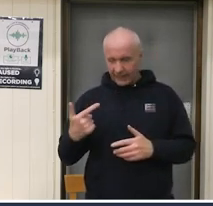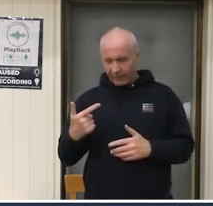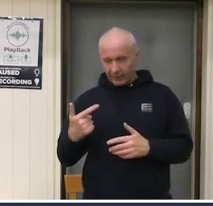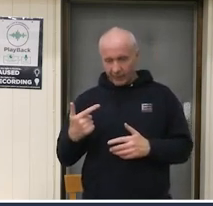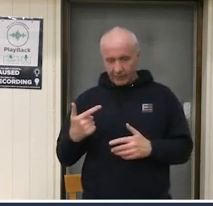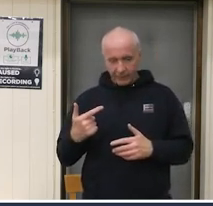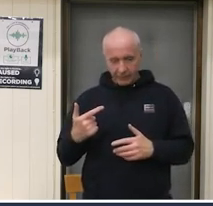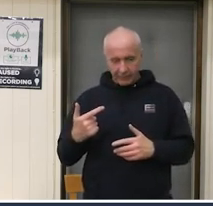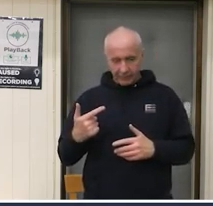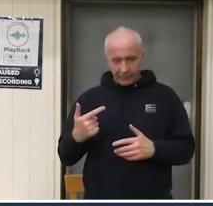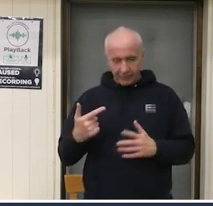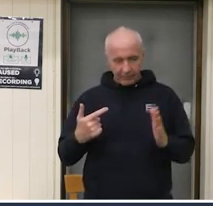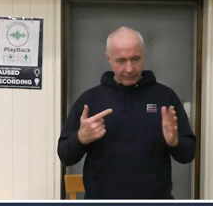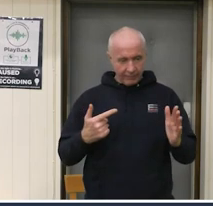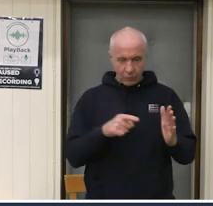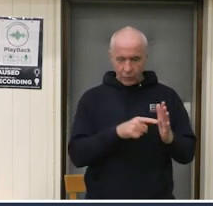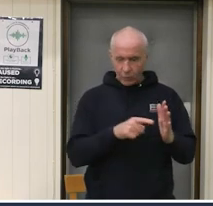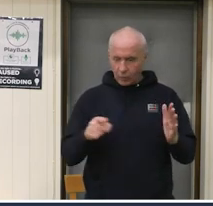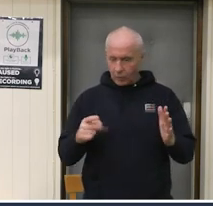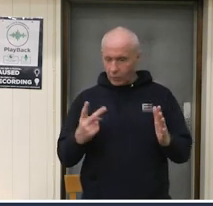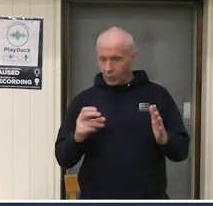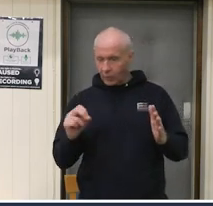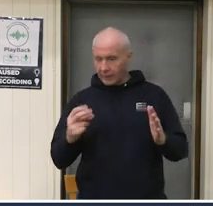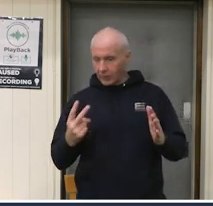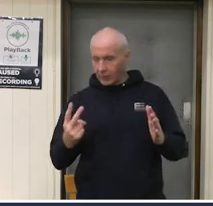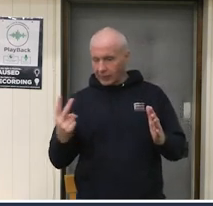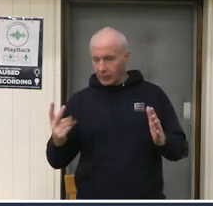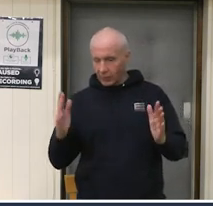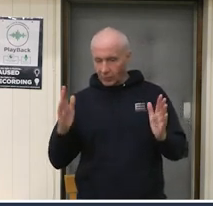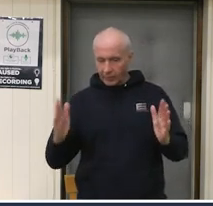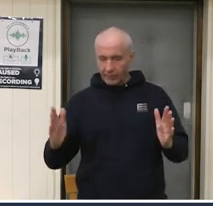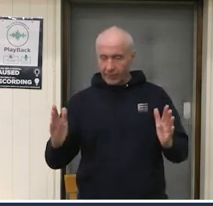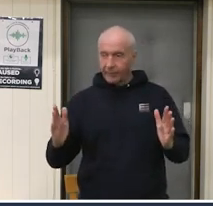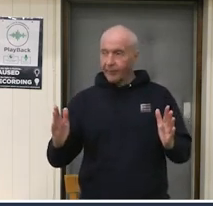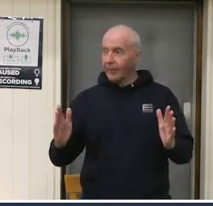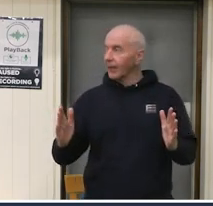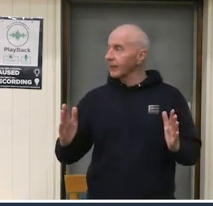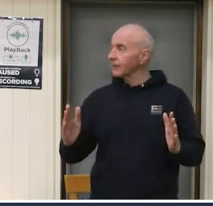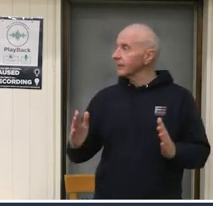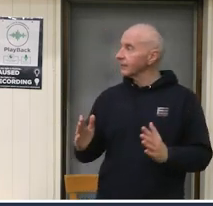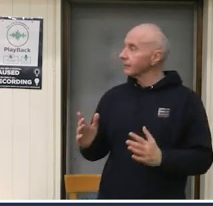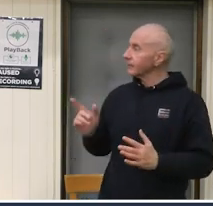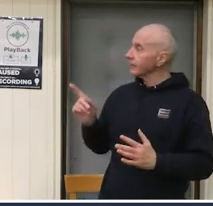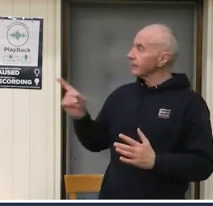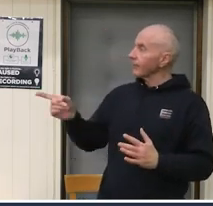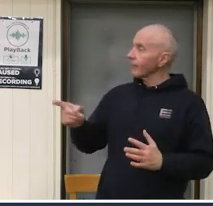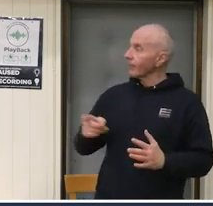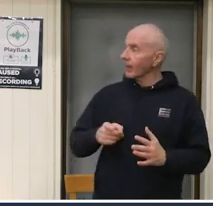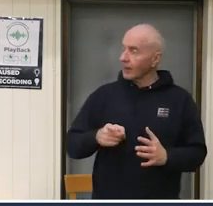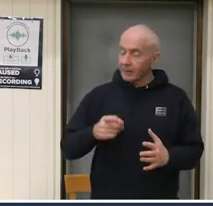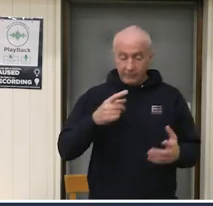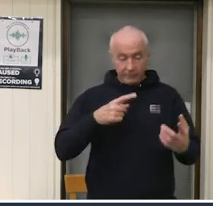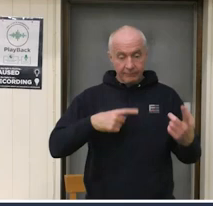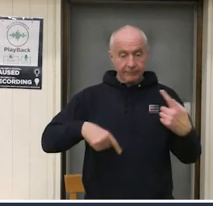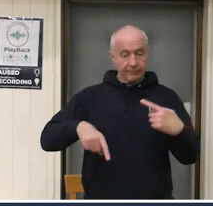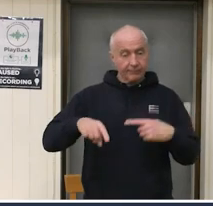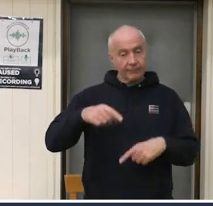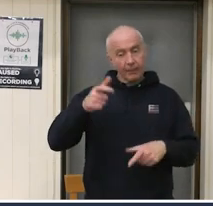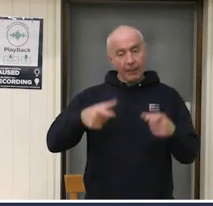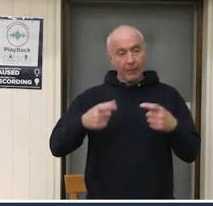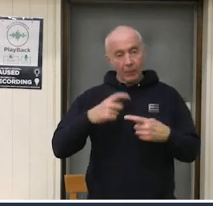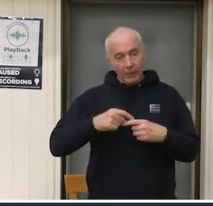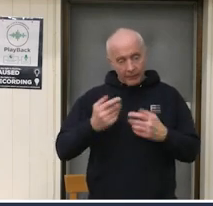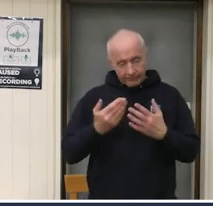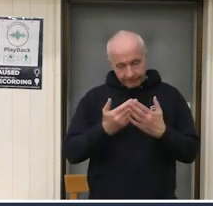2022? It's for this very reason. We were studying, I say we, this isn't my research area, the royal we. We